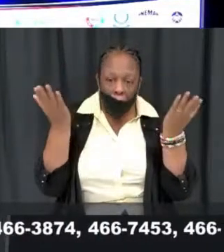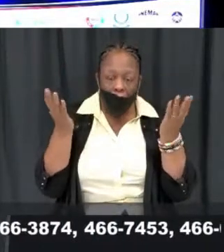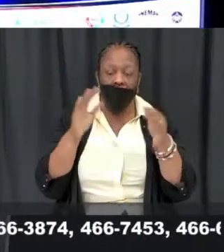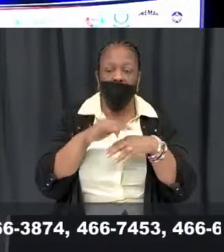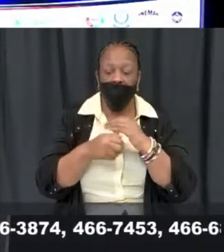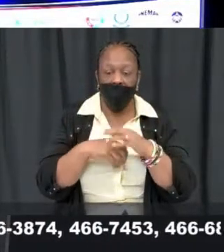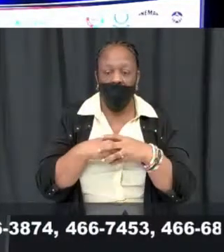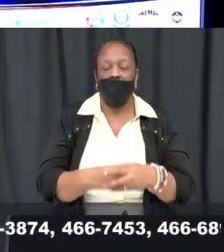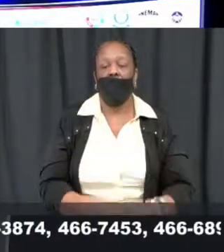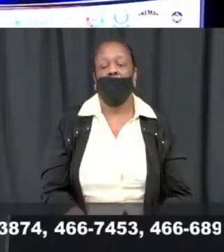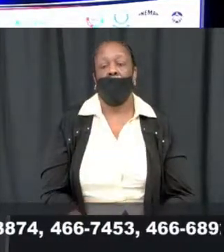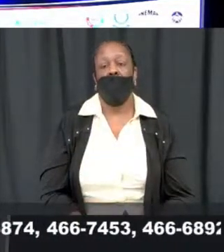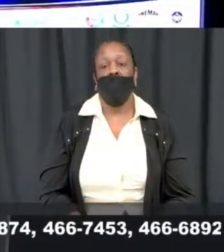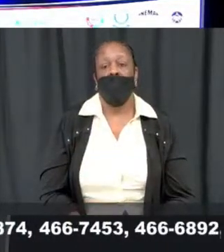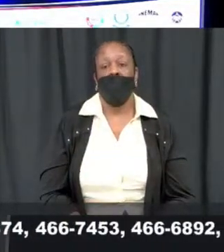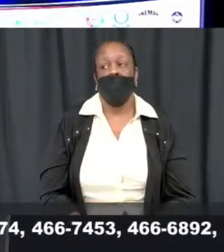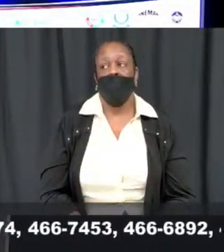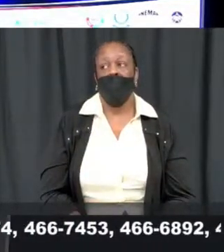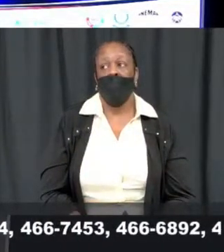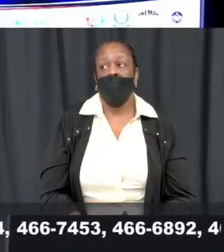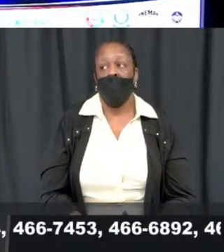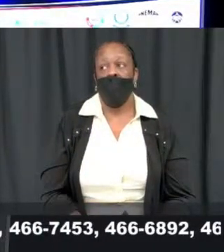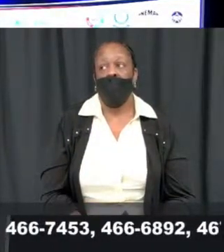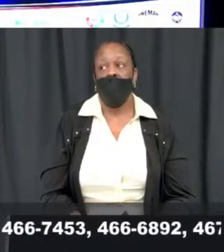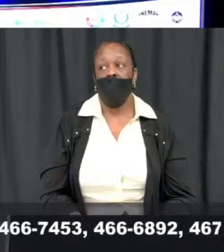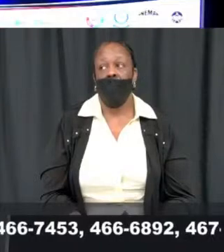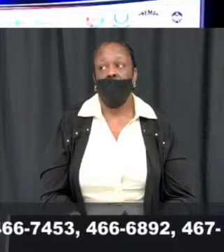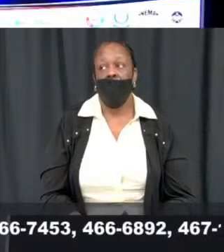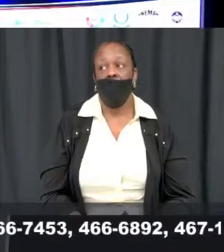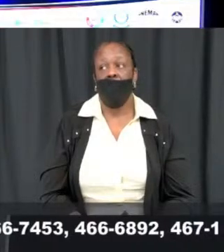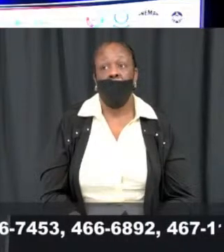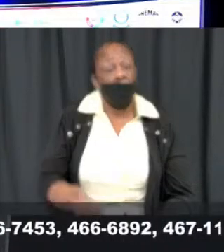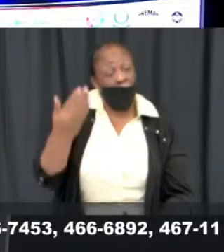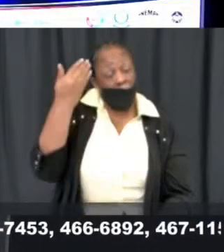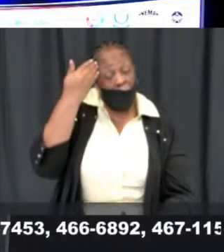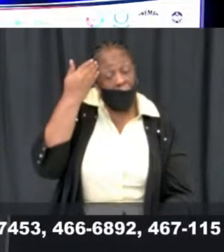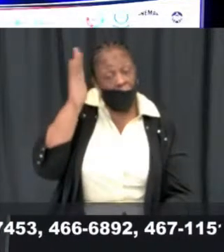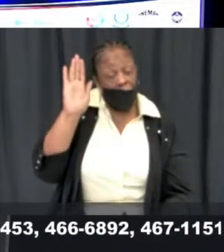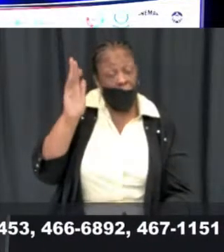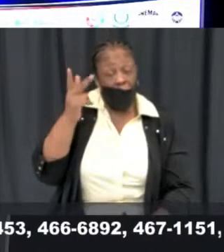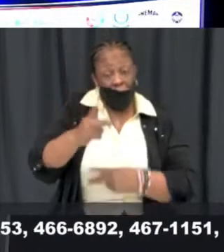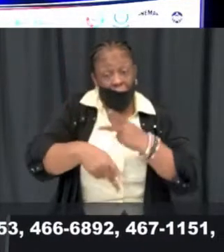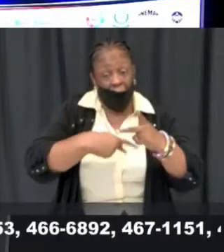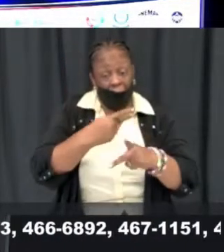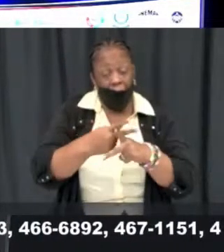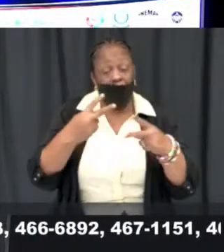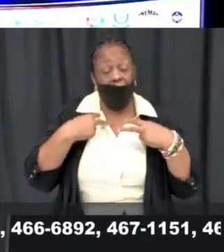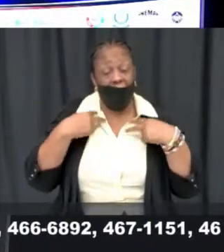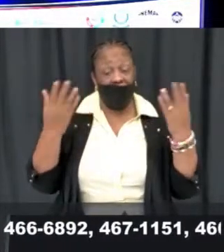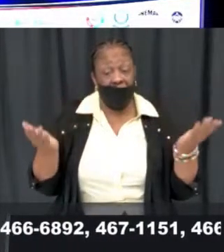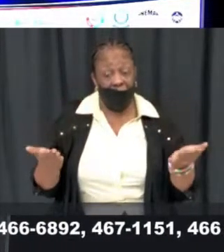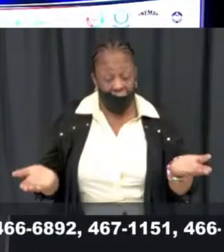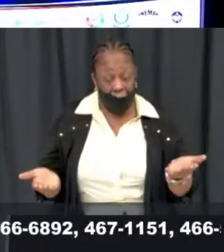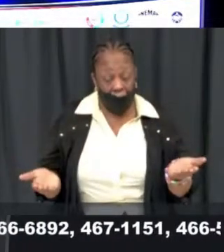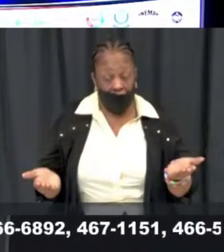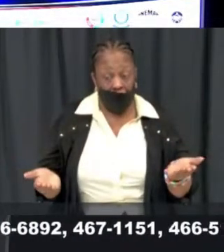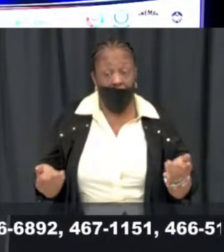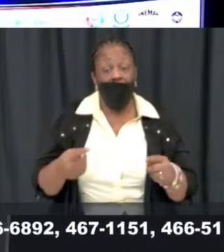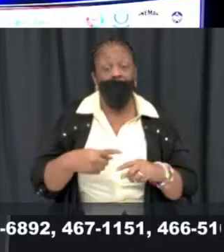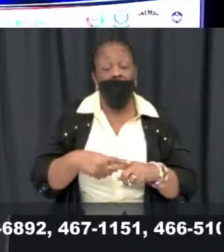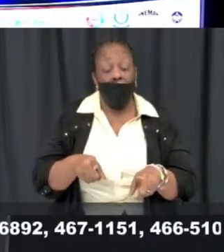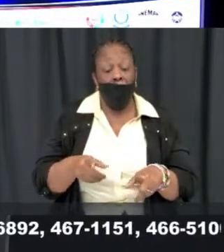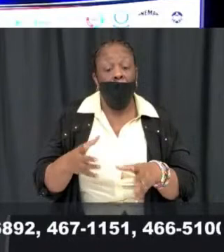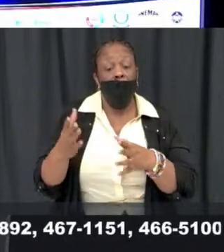that we are in now. We do not know yet the variant that we're dealing with, but we know for sure we'll be able